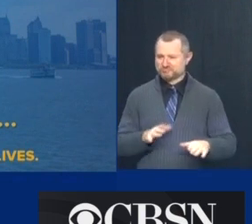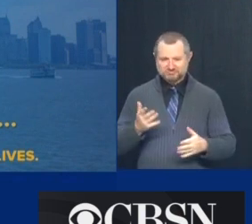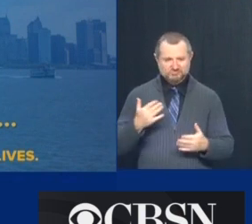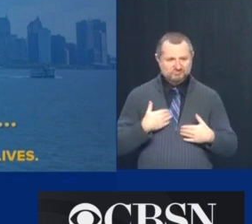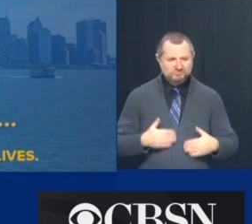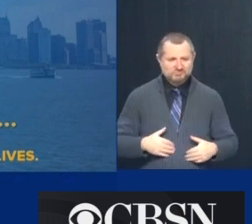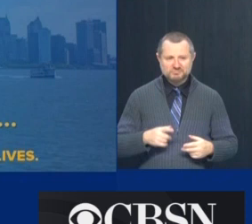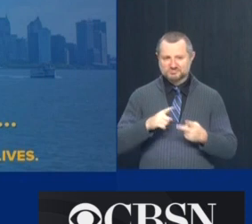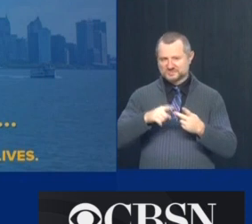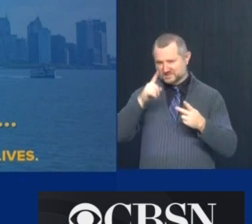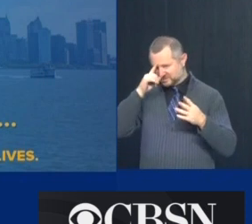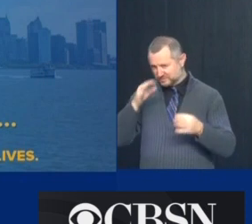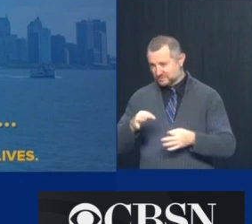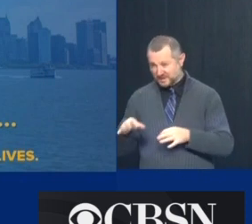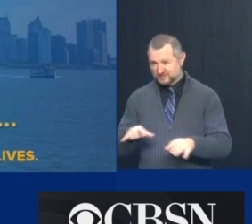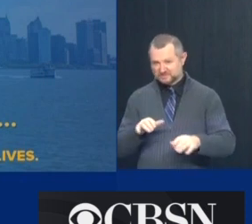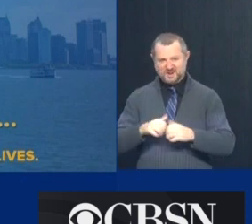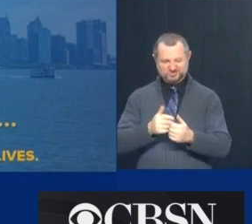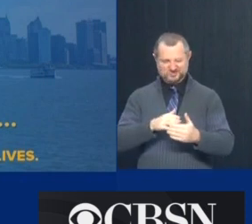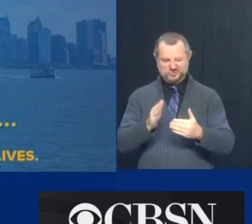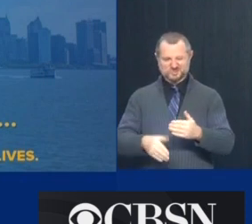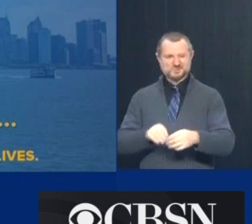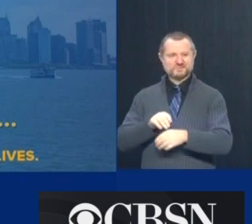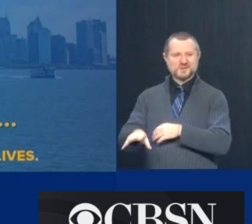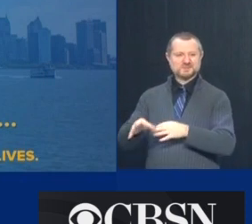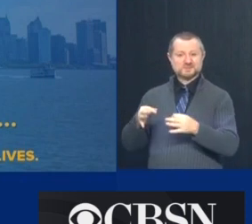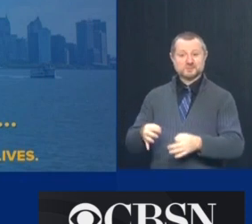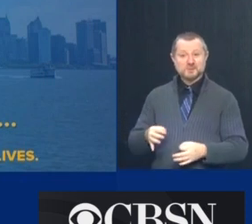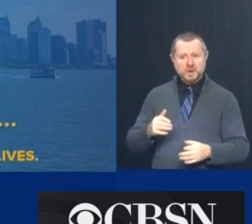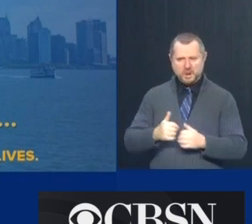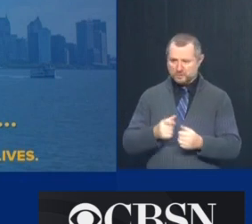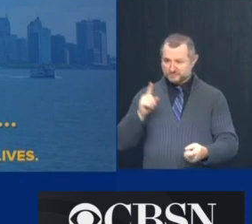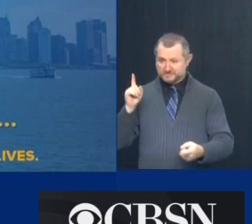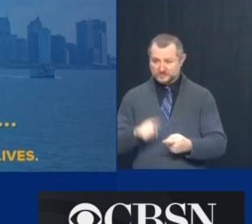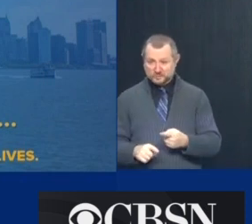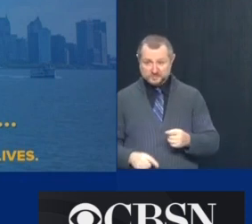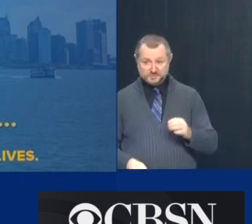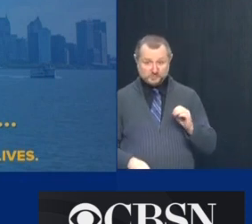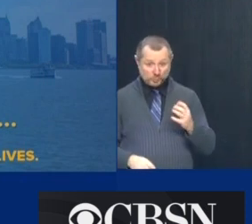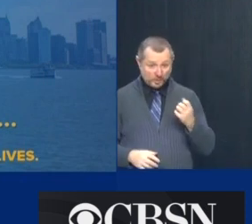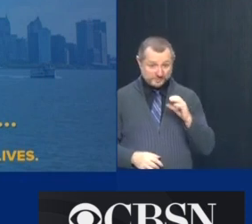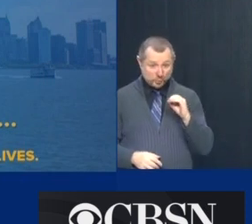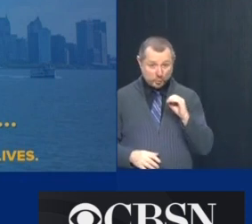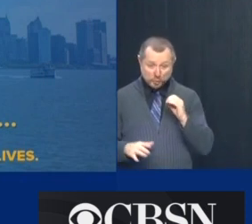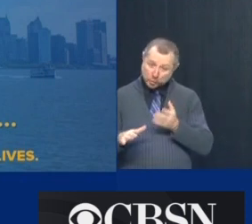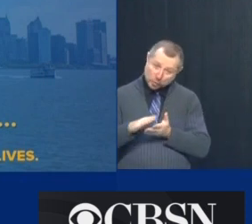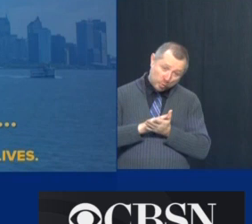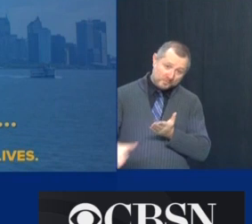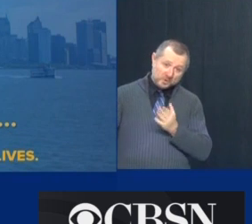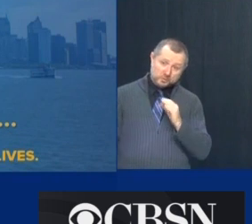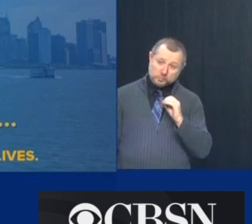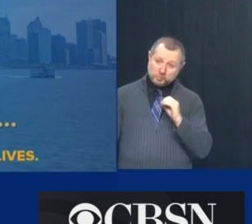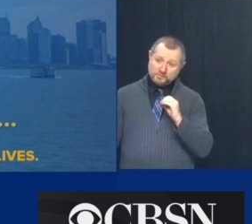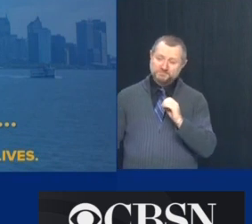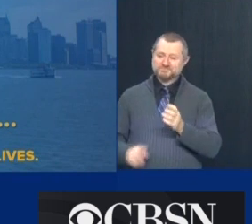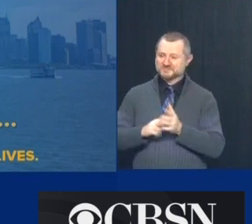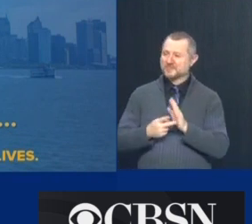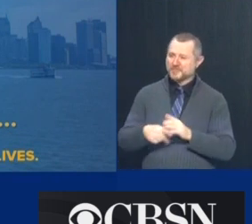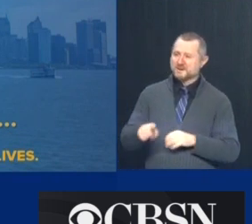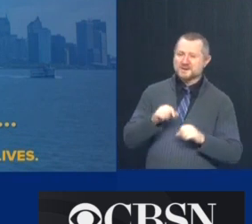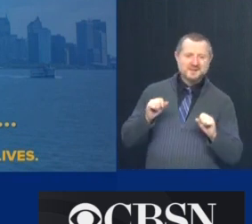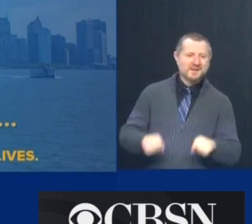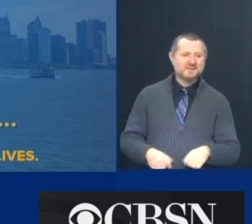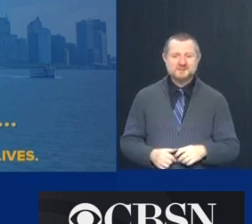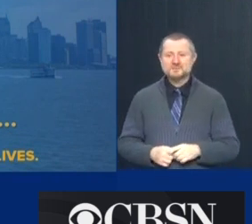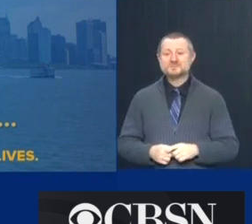do. If you wanted to get the rate to 0 virtually, you could do it if